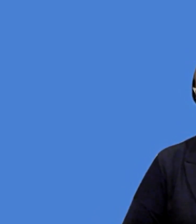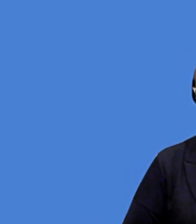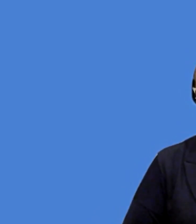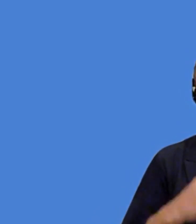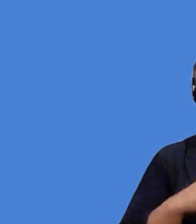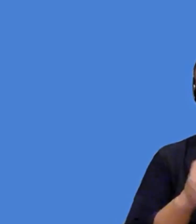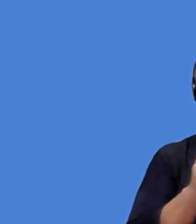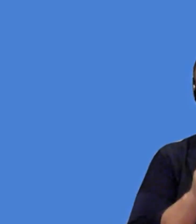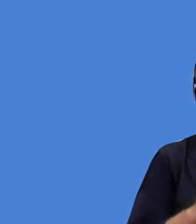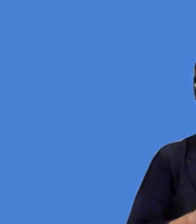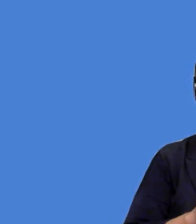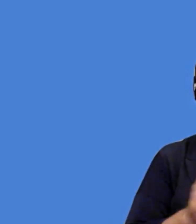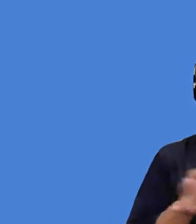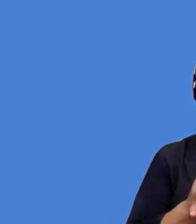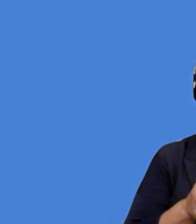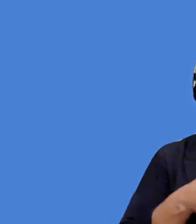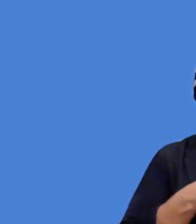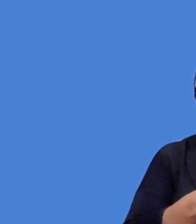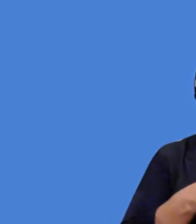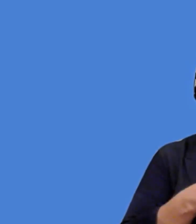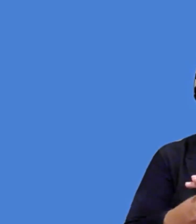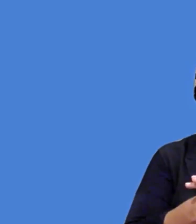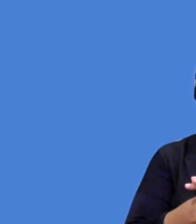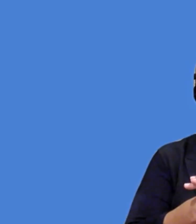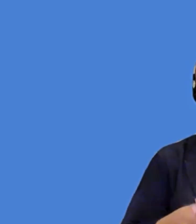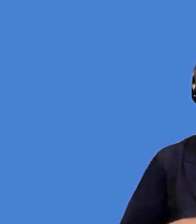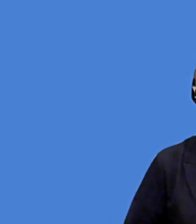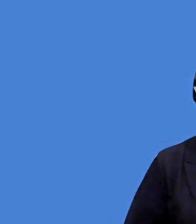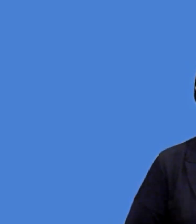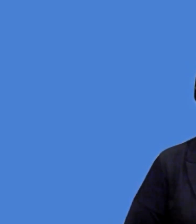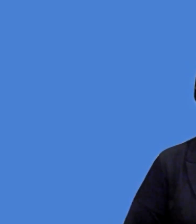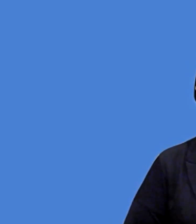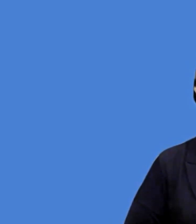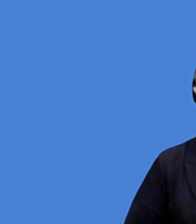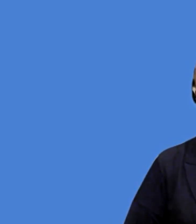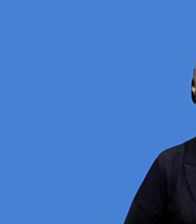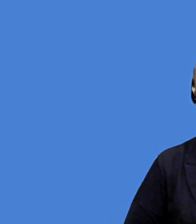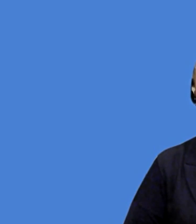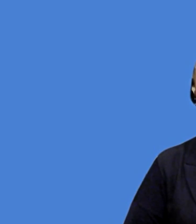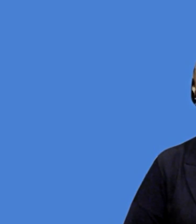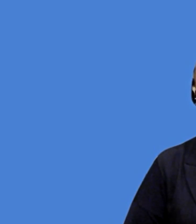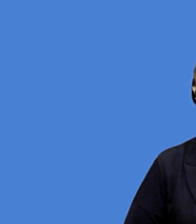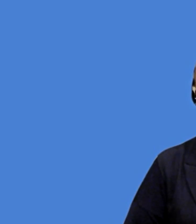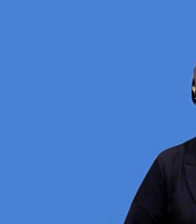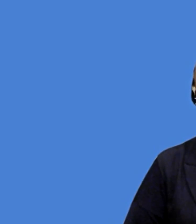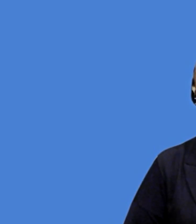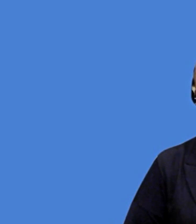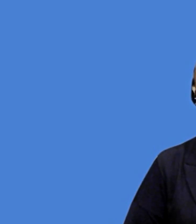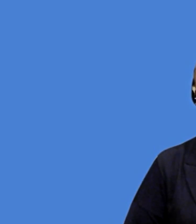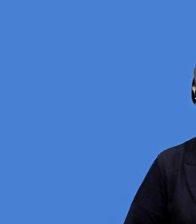influencing policies, programs, and budget planning with the efforts of NFDN and its countrywide